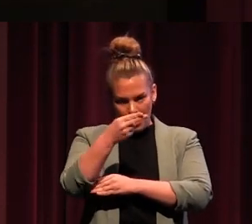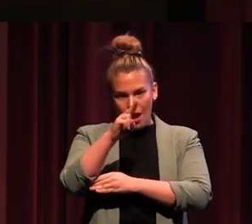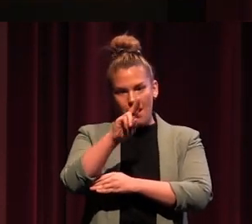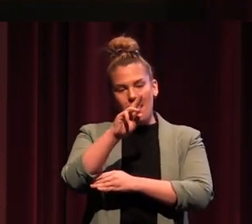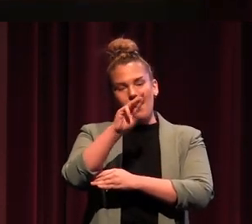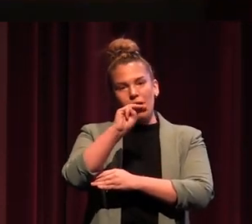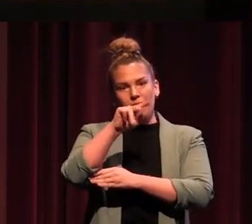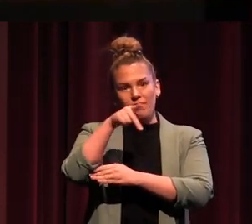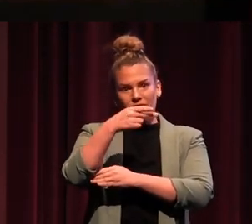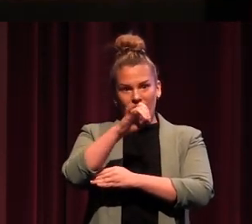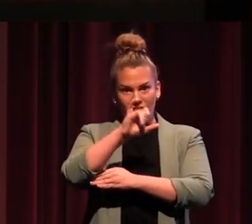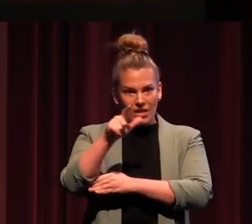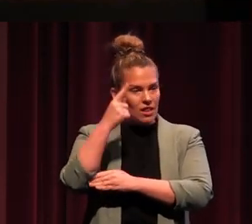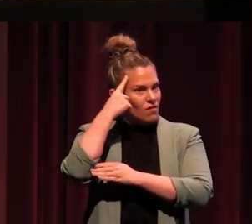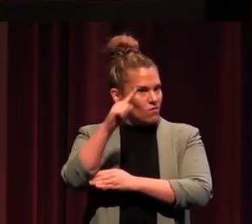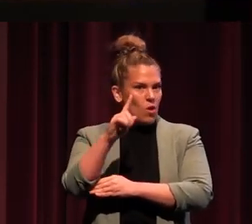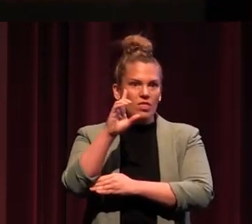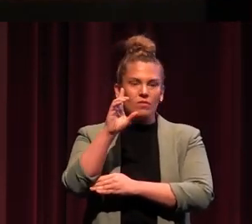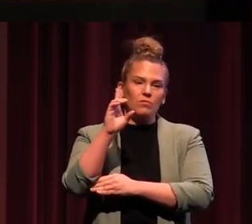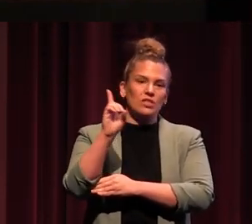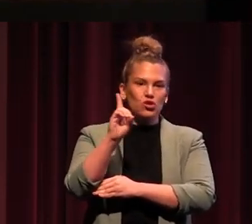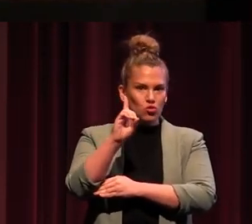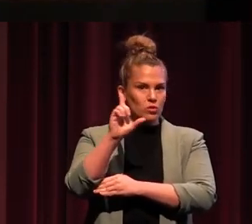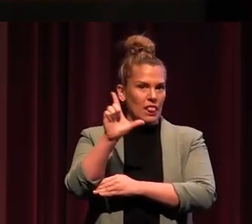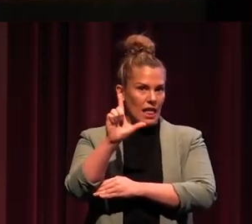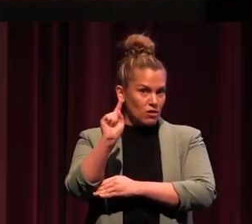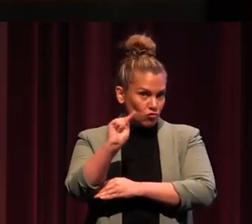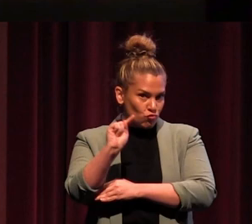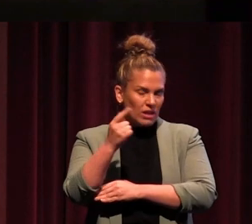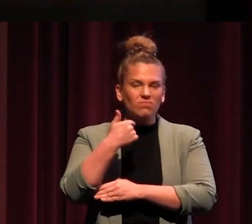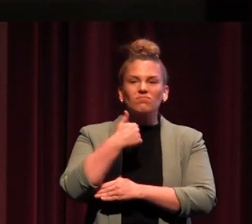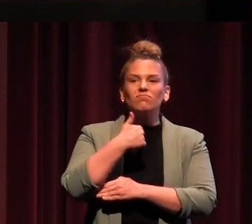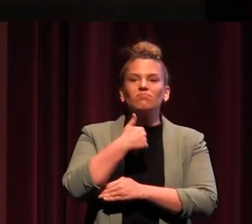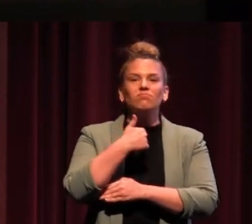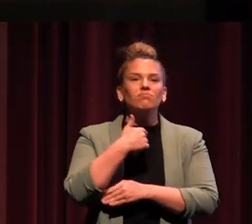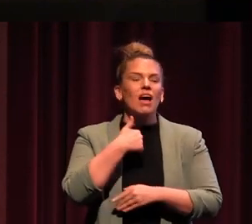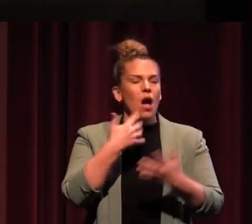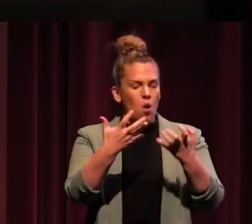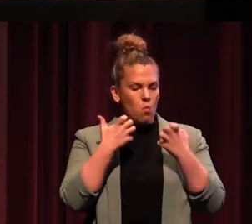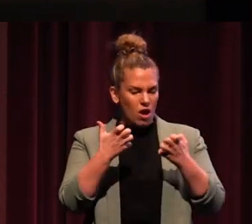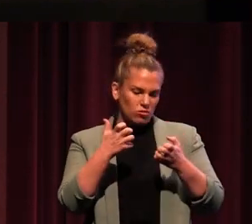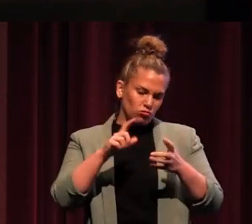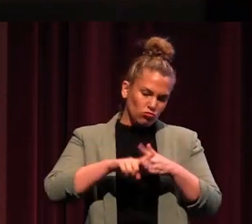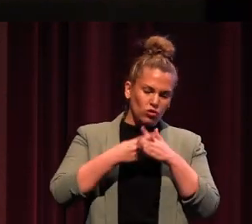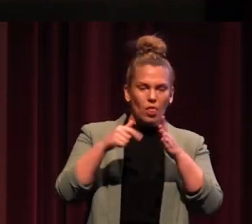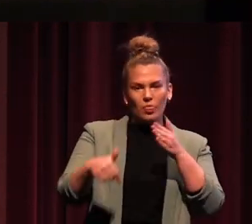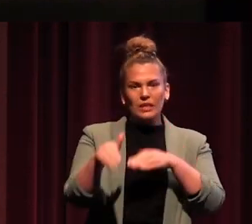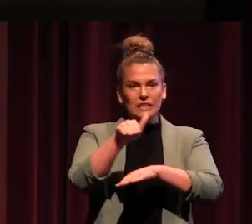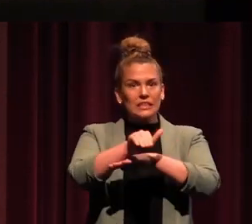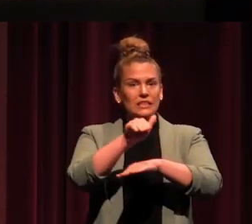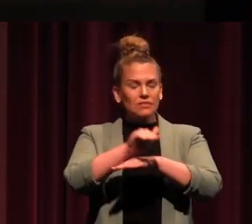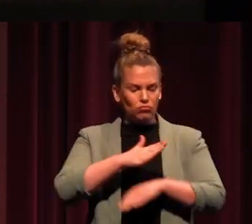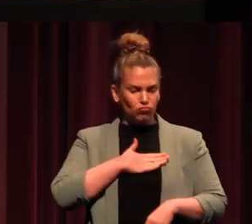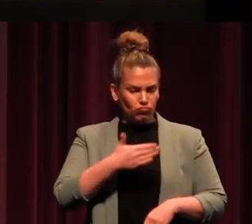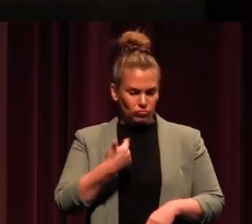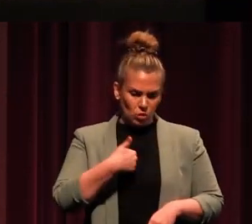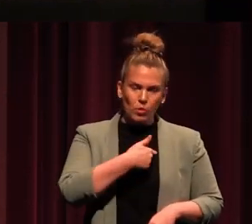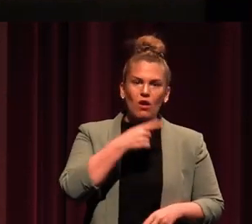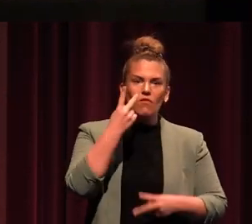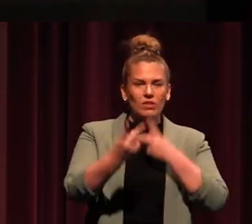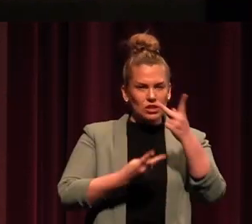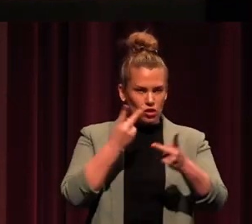Trust. We'd like to begin this evening by respectfully acknowledging that we are visitors to the